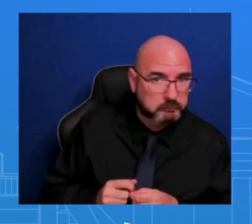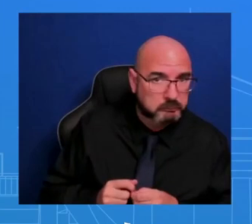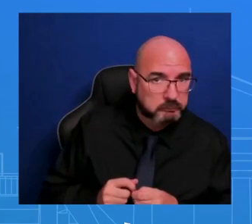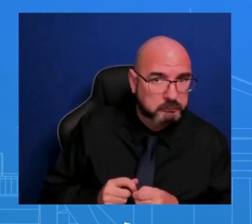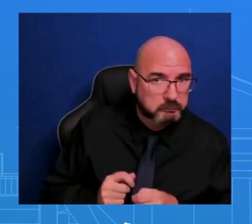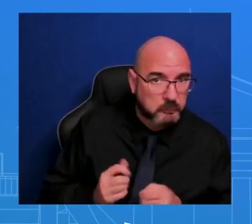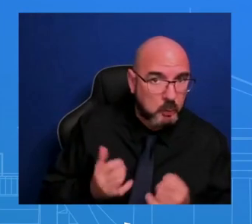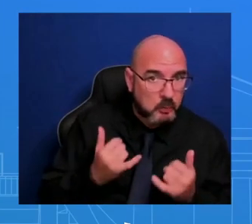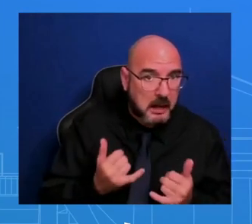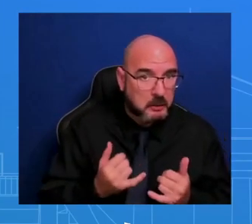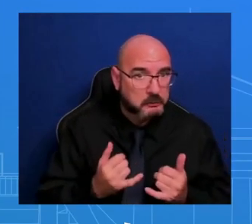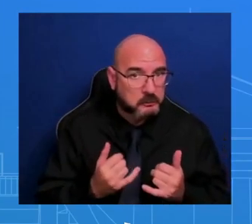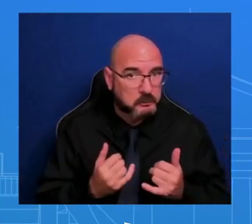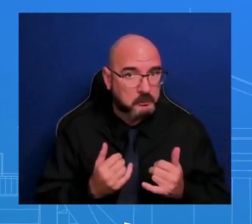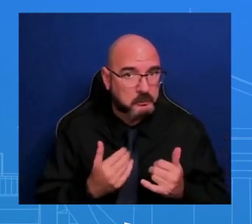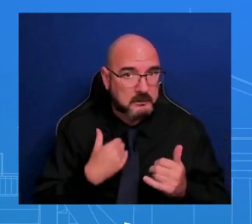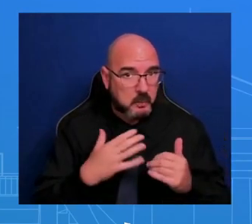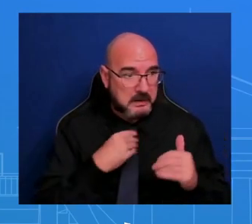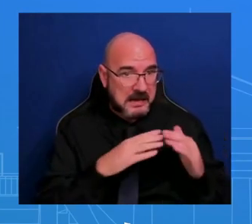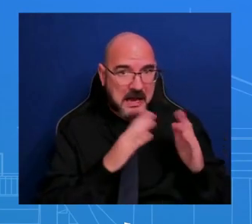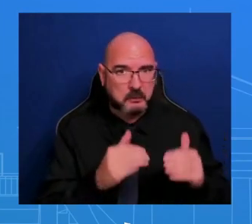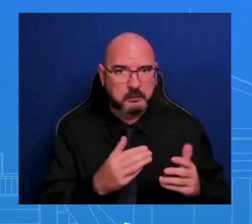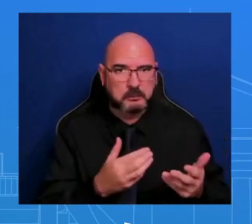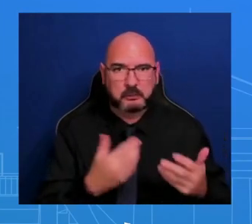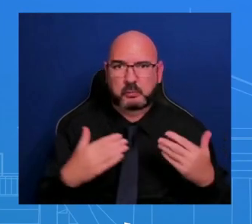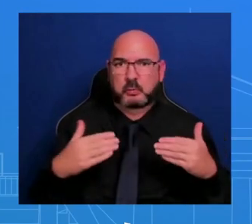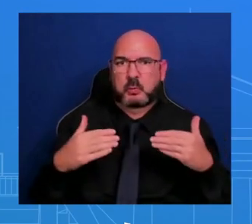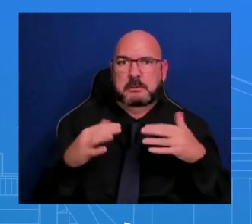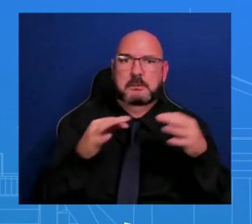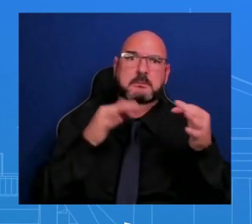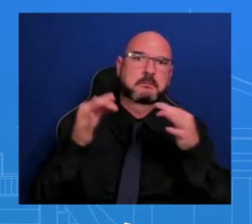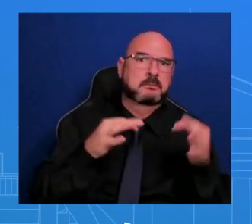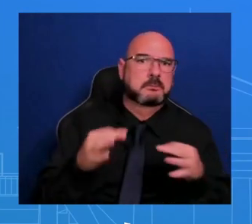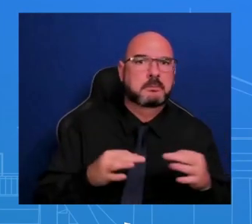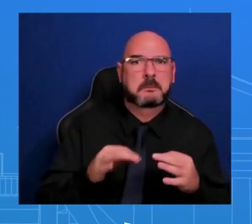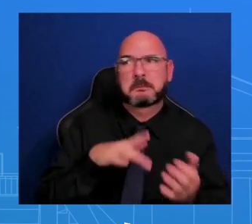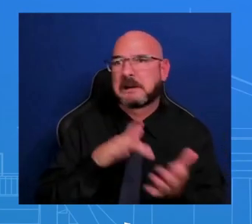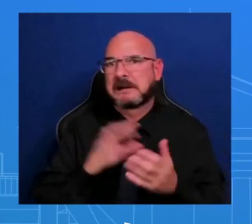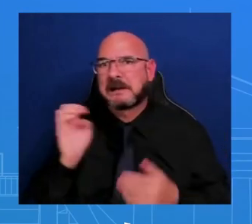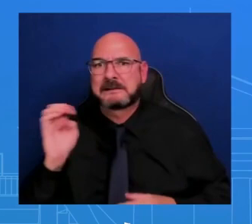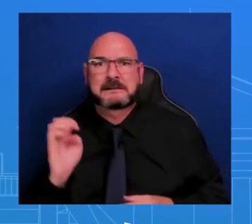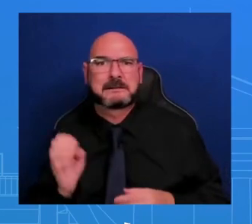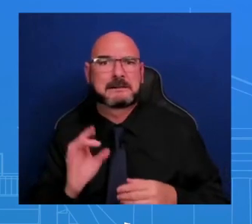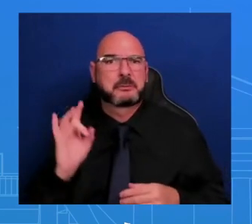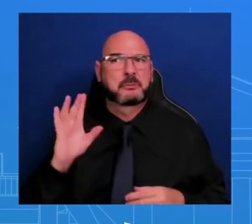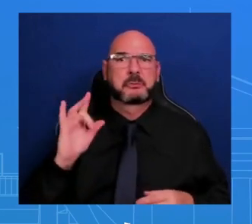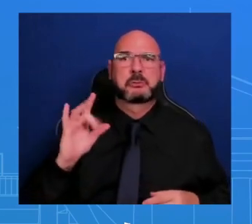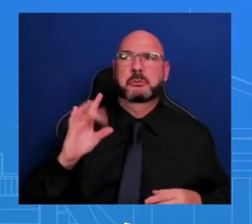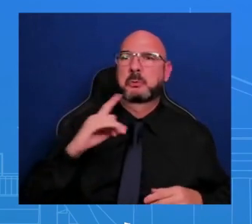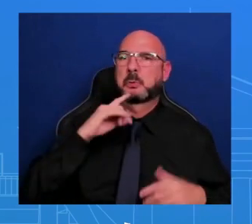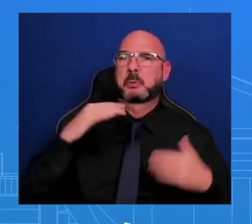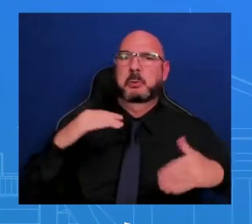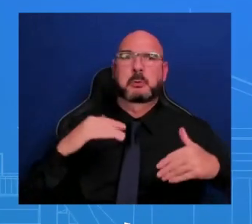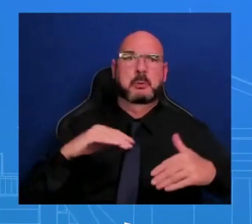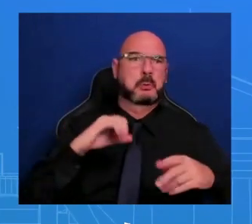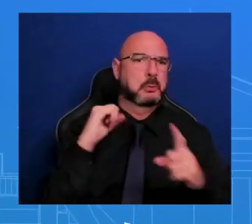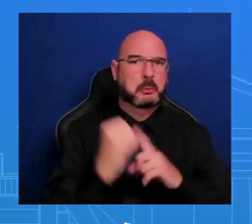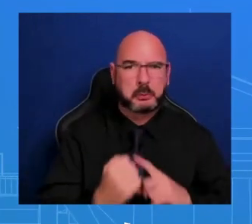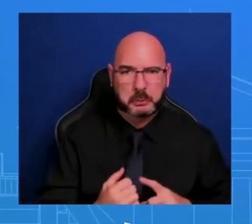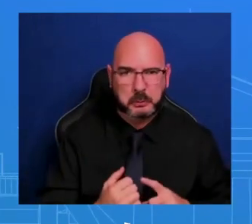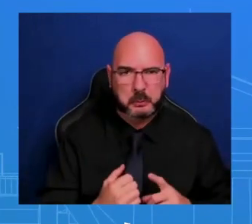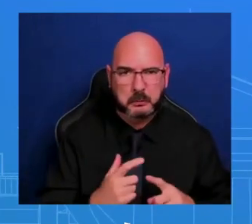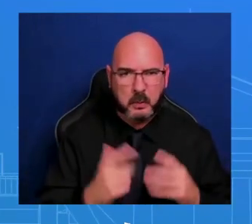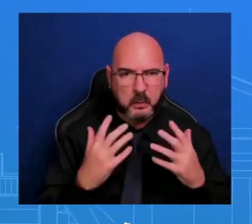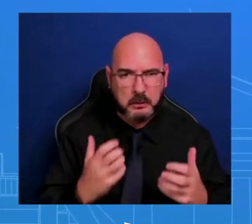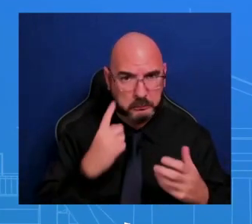situation is in Ukraine. So in order to sell it, or in order to make the deal, is the president willing to do it himself to talk to? We believe we have bipartisan support.